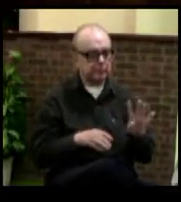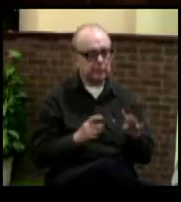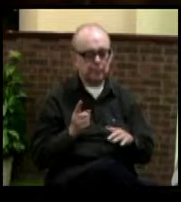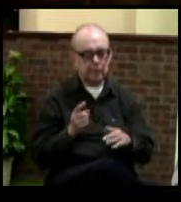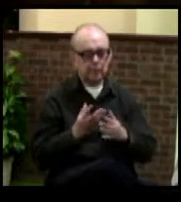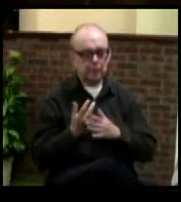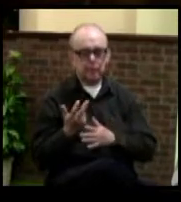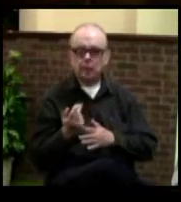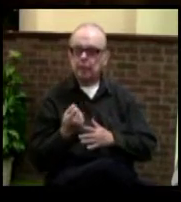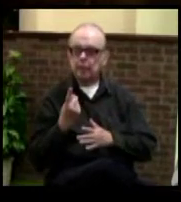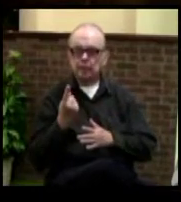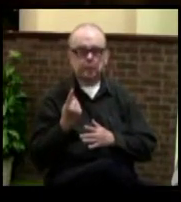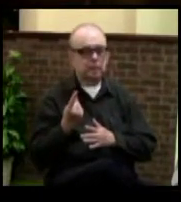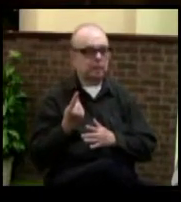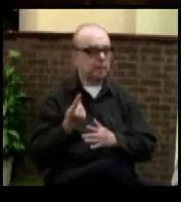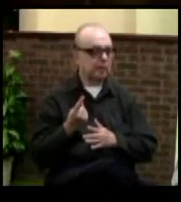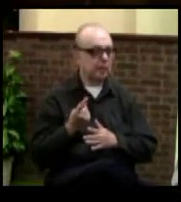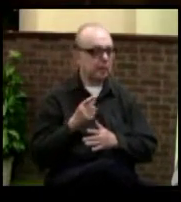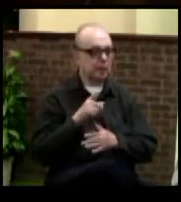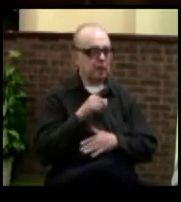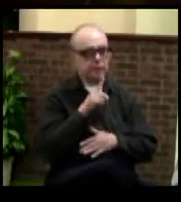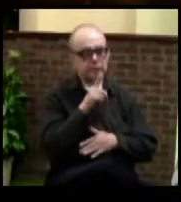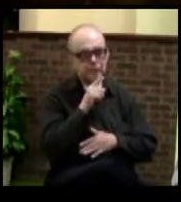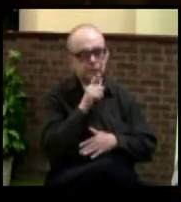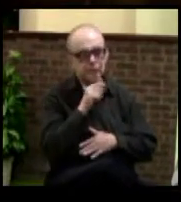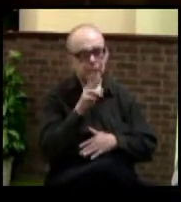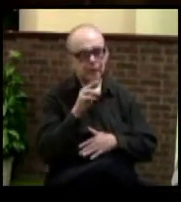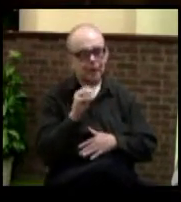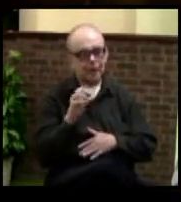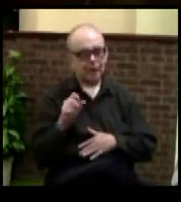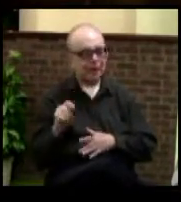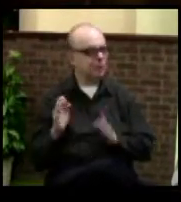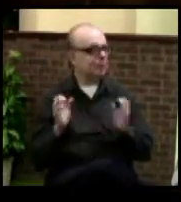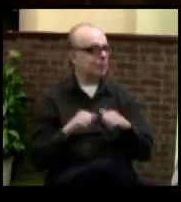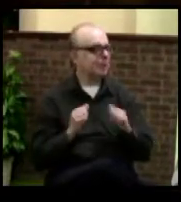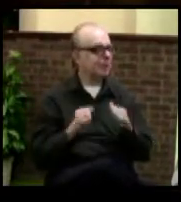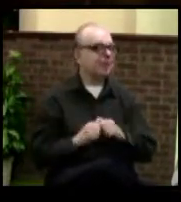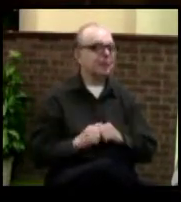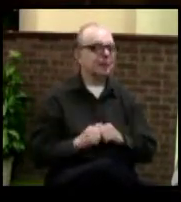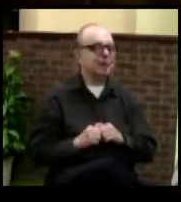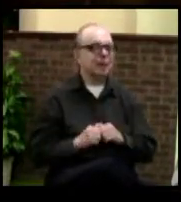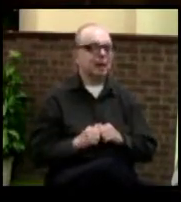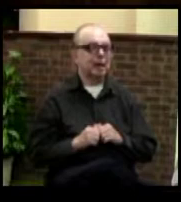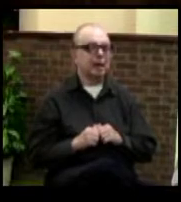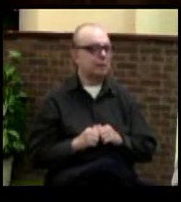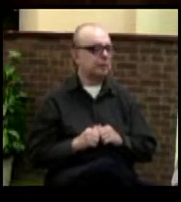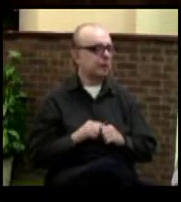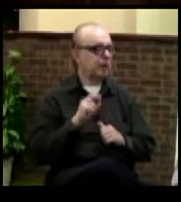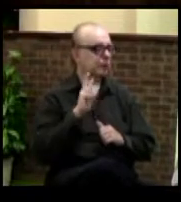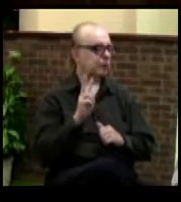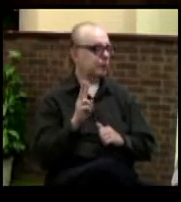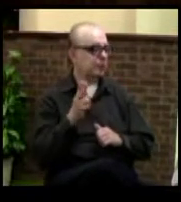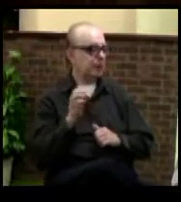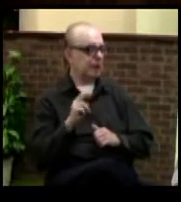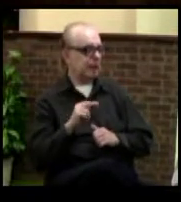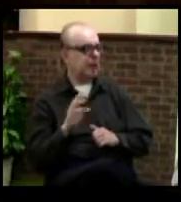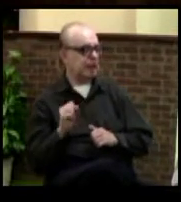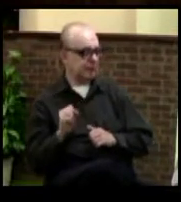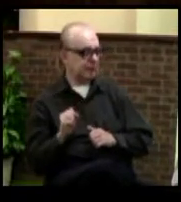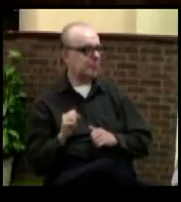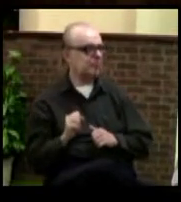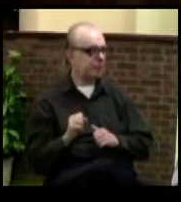3, Paul understood there was this rooster fight, okay? It wasn't really a rooster fight. It was two hens.